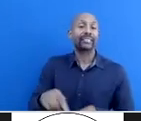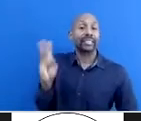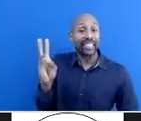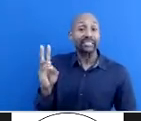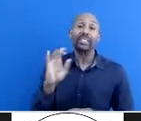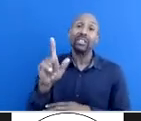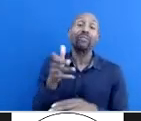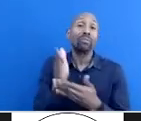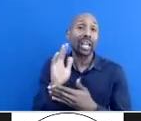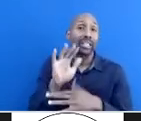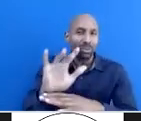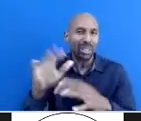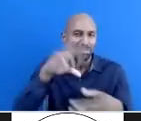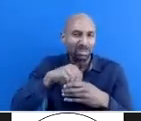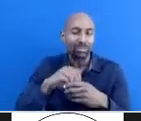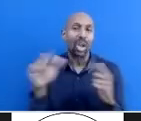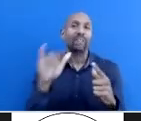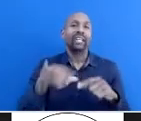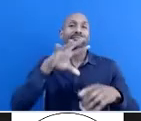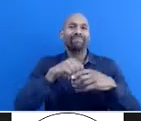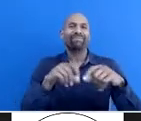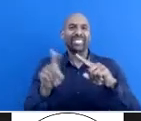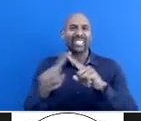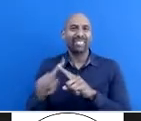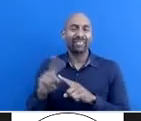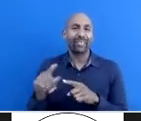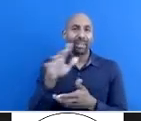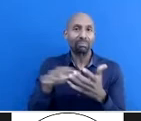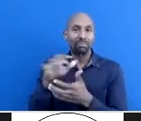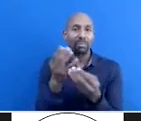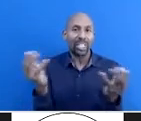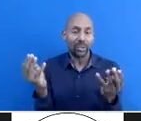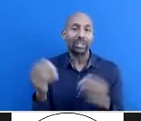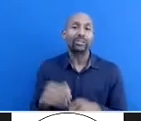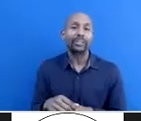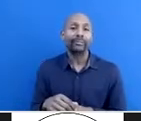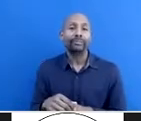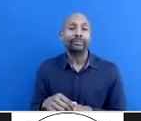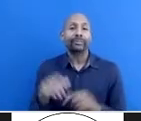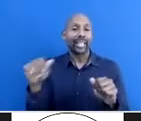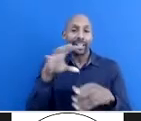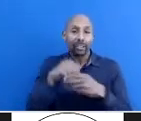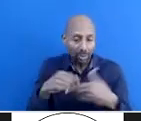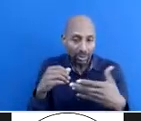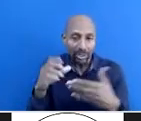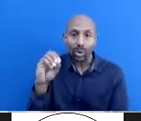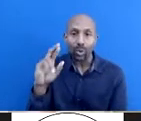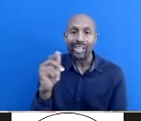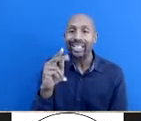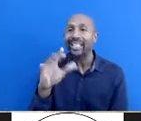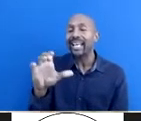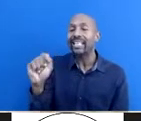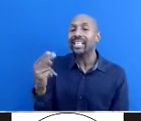materials. These materials can be organic shells and seaweed, papyrus, record albums,